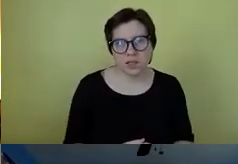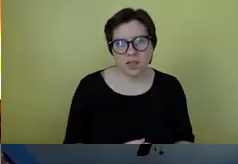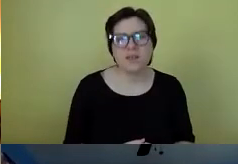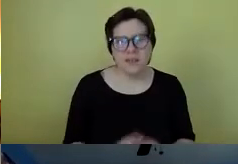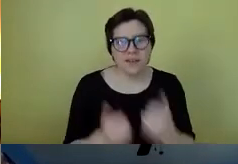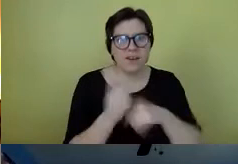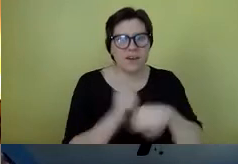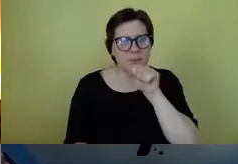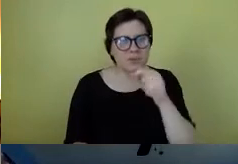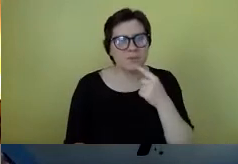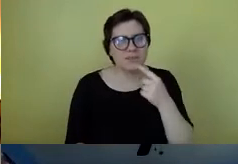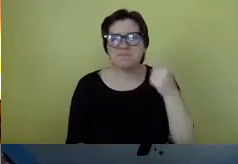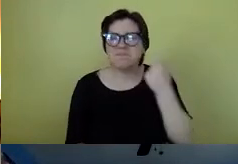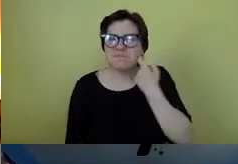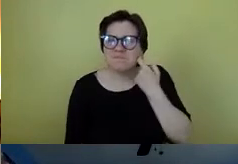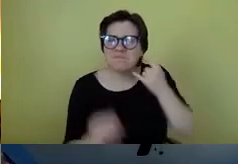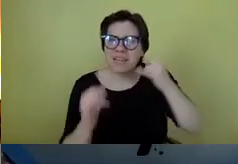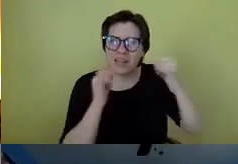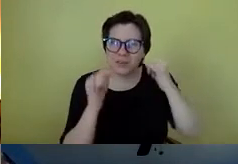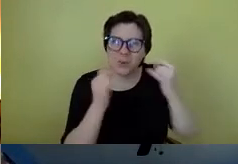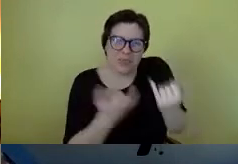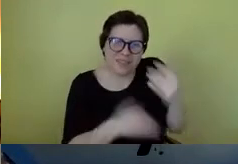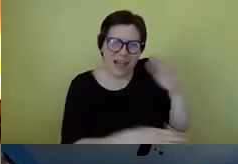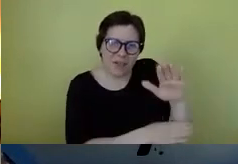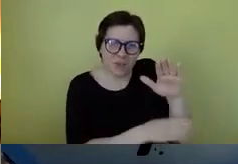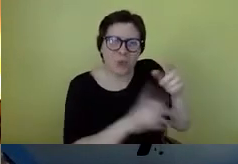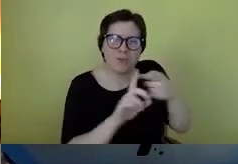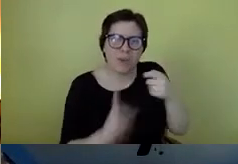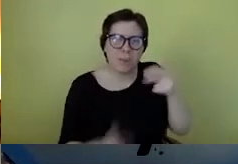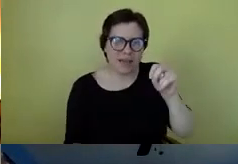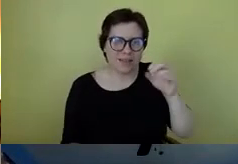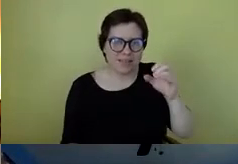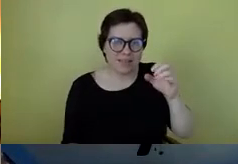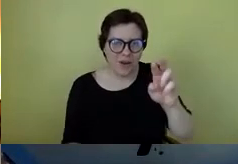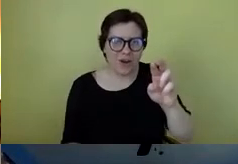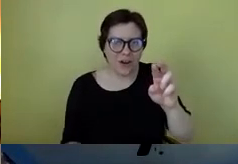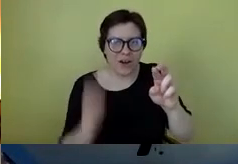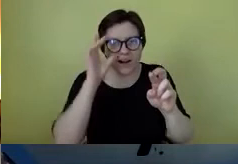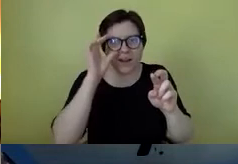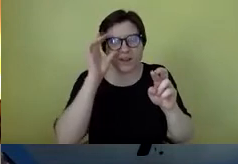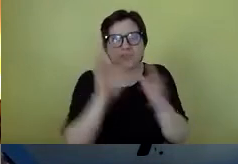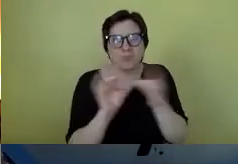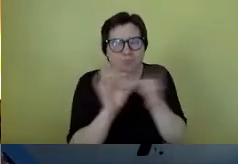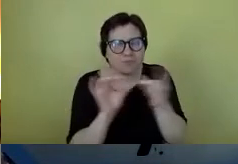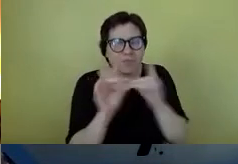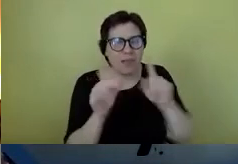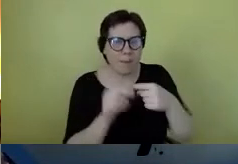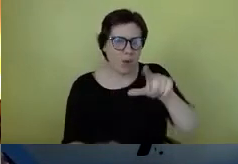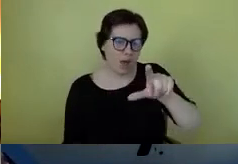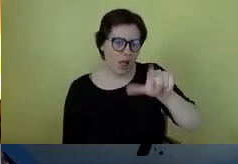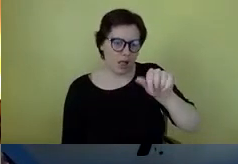interview with a reporter from the NCR to talk about Laudato Si.